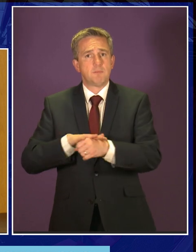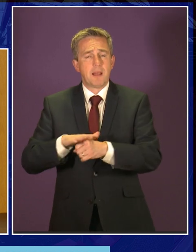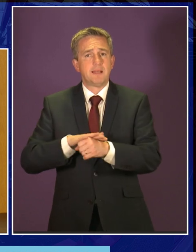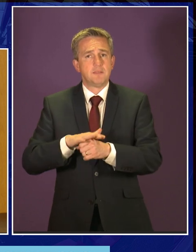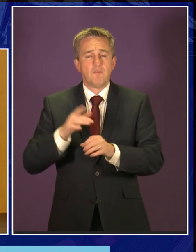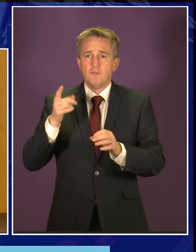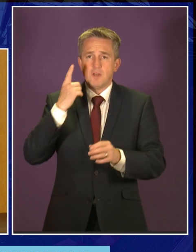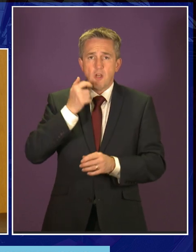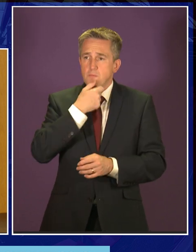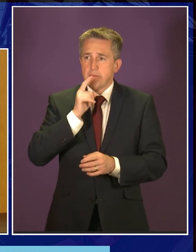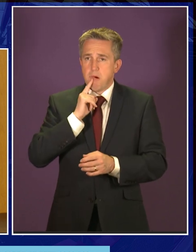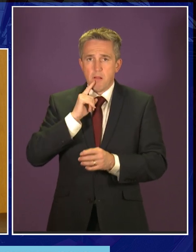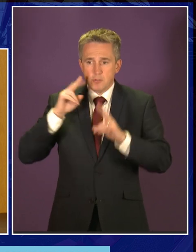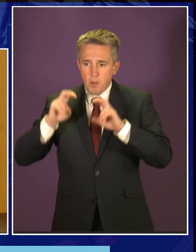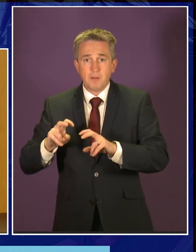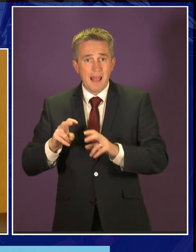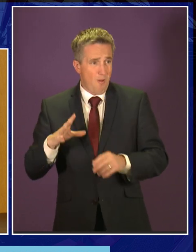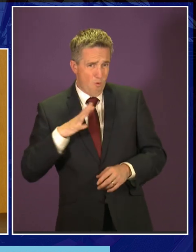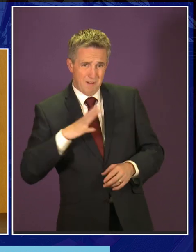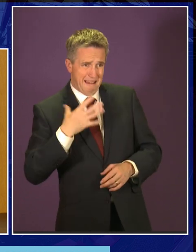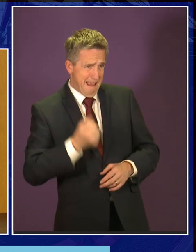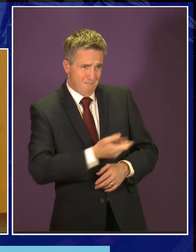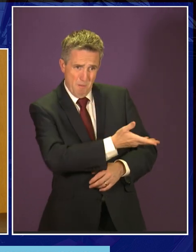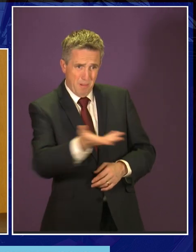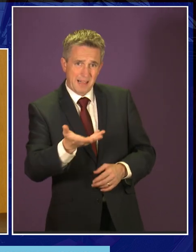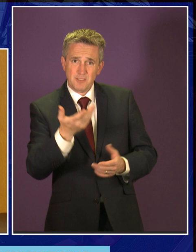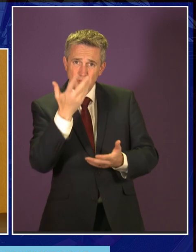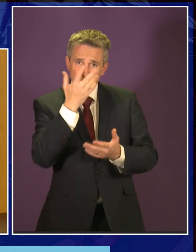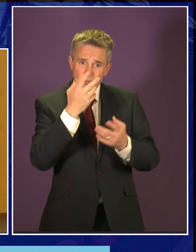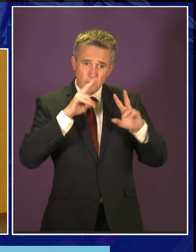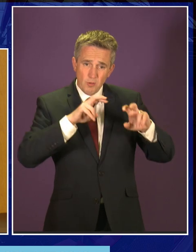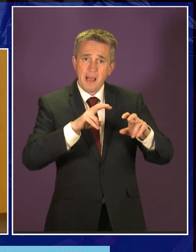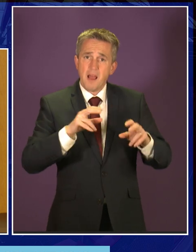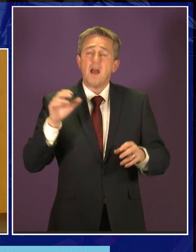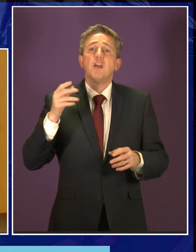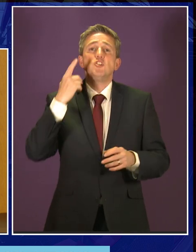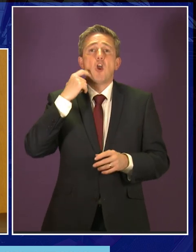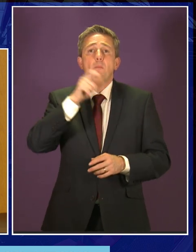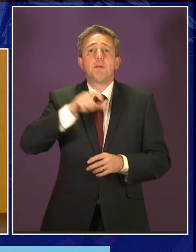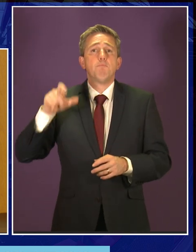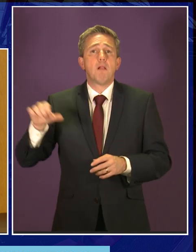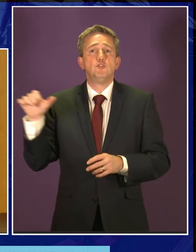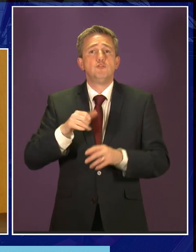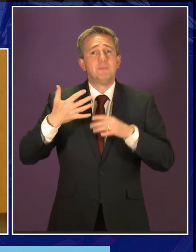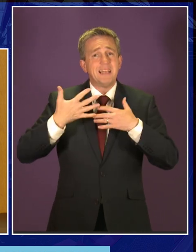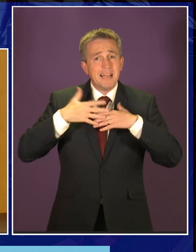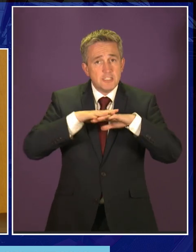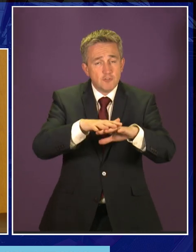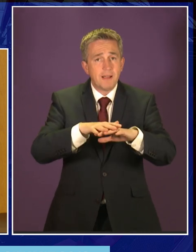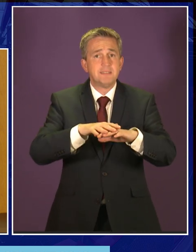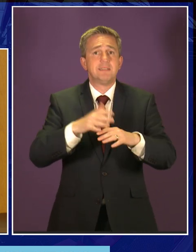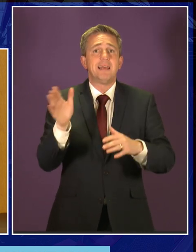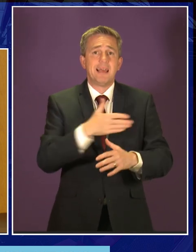be explored. This space already exists. The focus should be on integrating young people at all stages of the decision-making